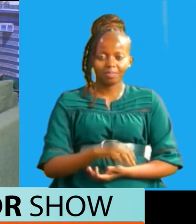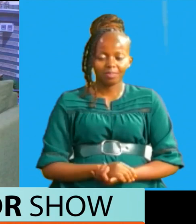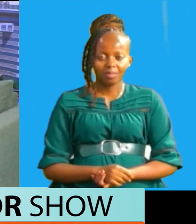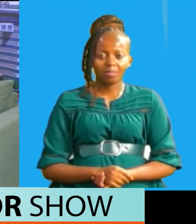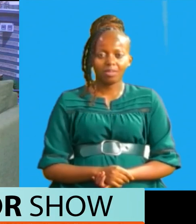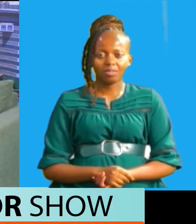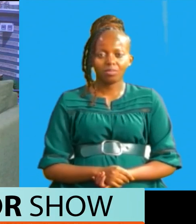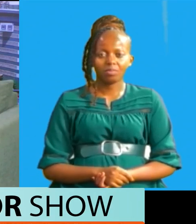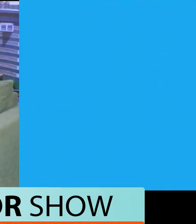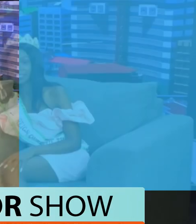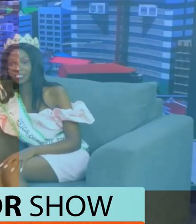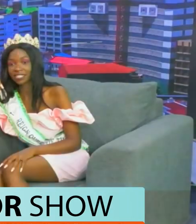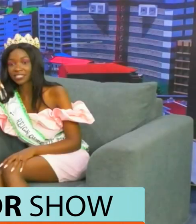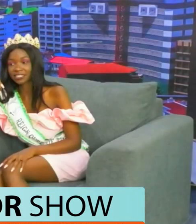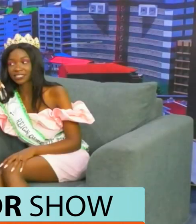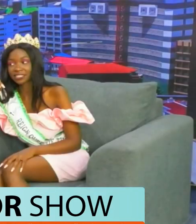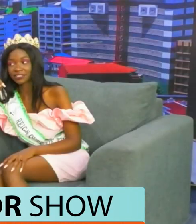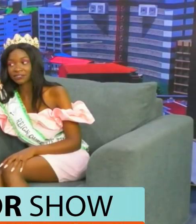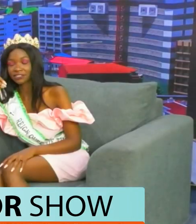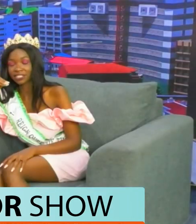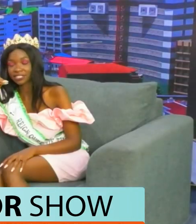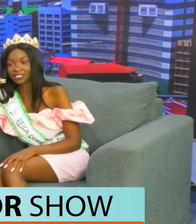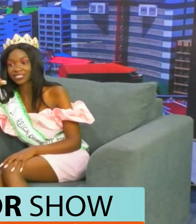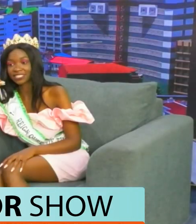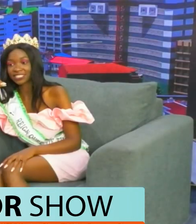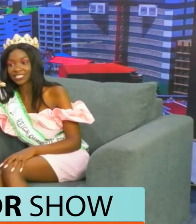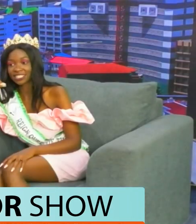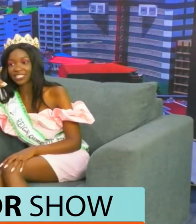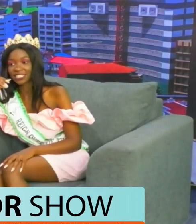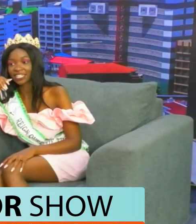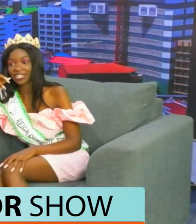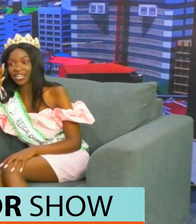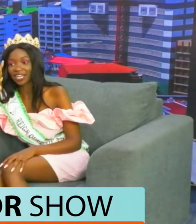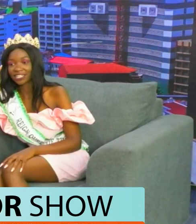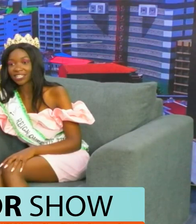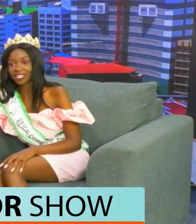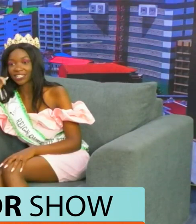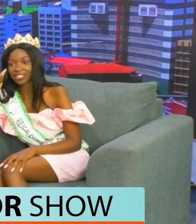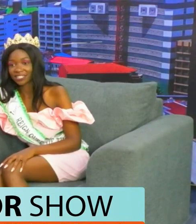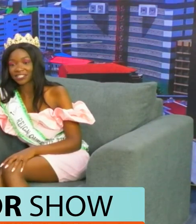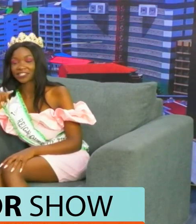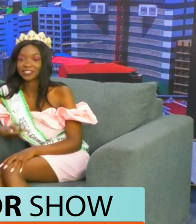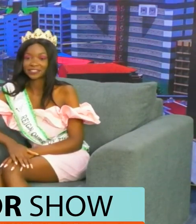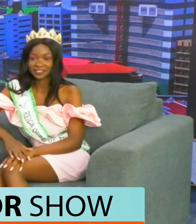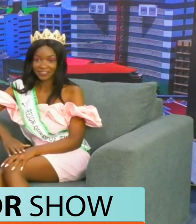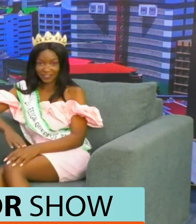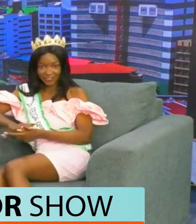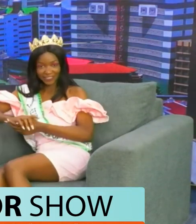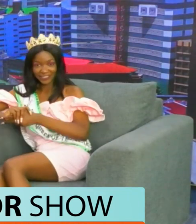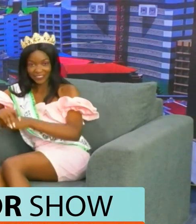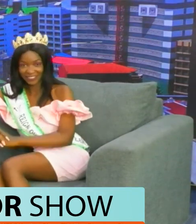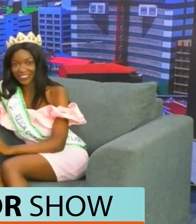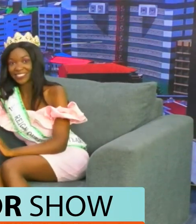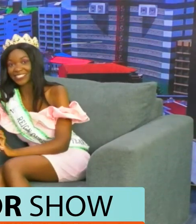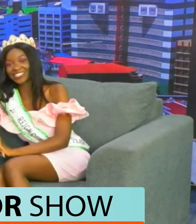D. Be like this. Okay. D. R. A. Yes. Clearly,